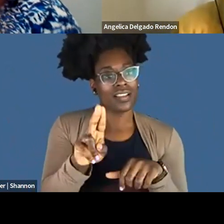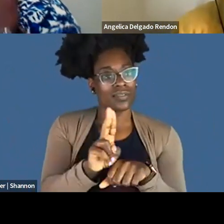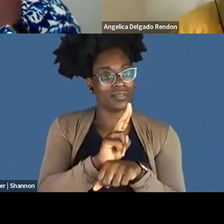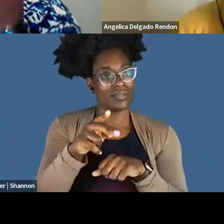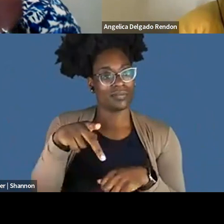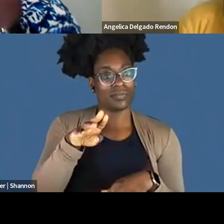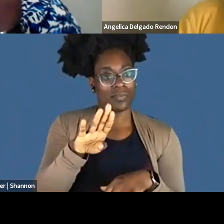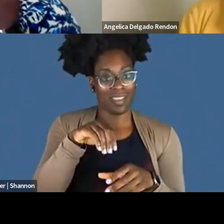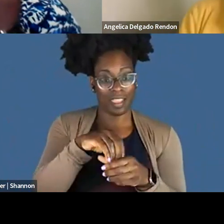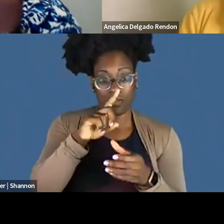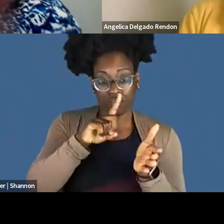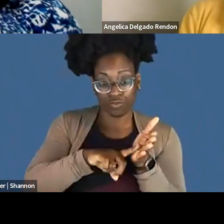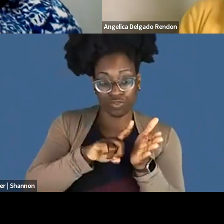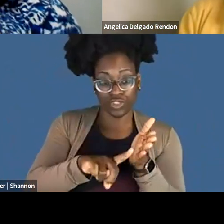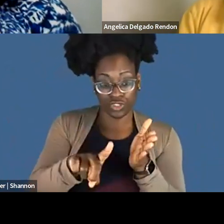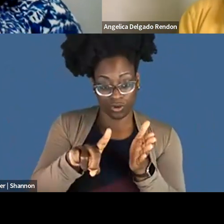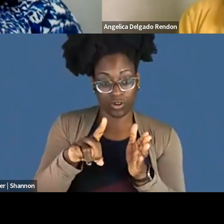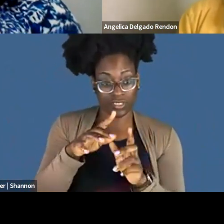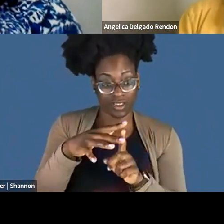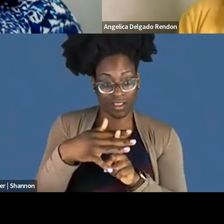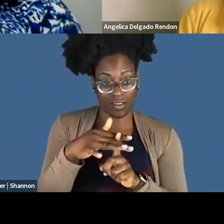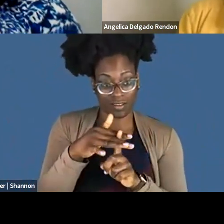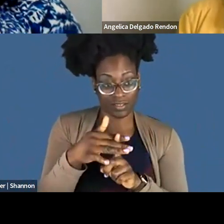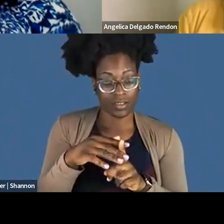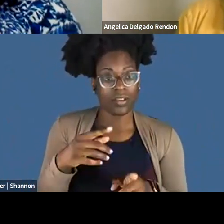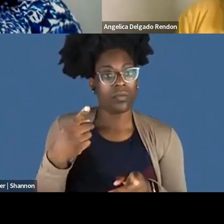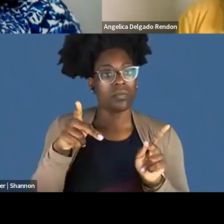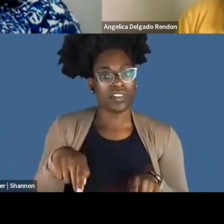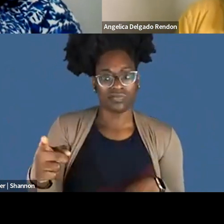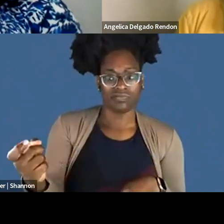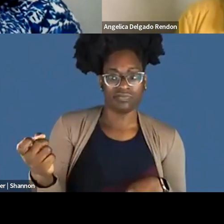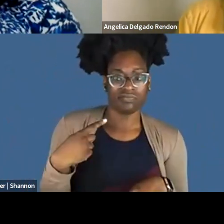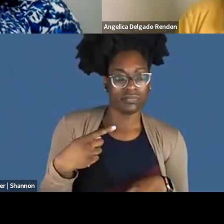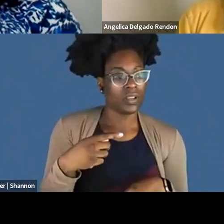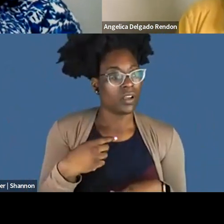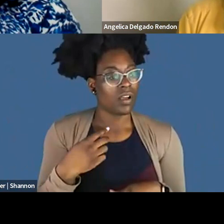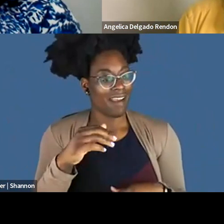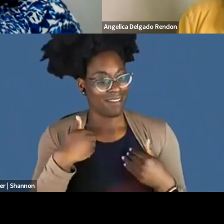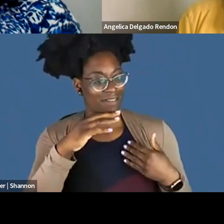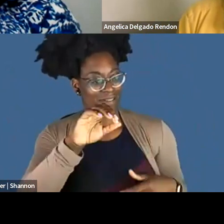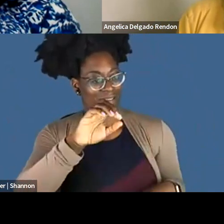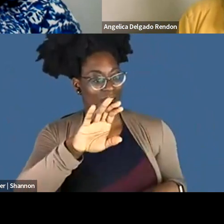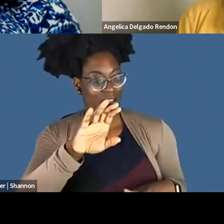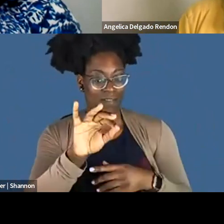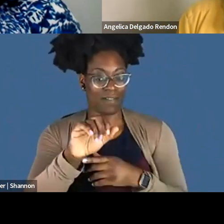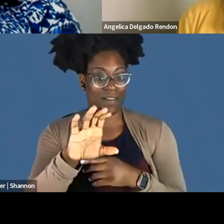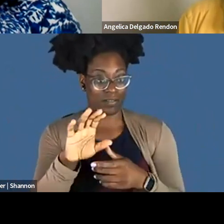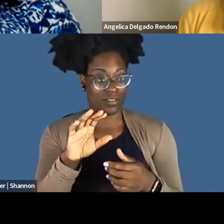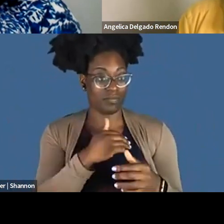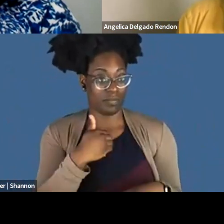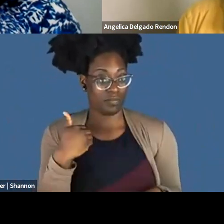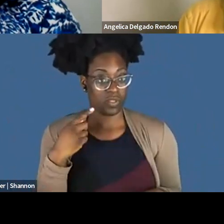is saying, how would a faculty member who is wanting to apply for an NIH grant use